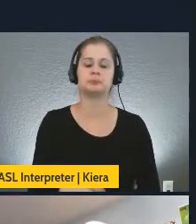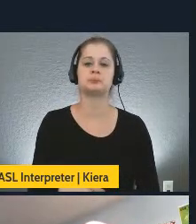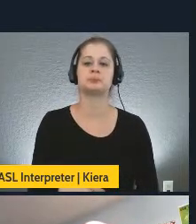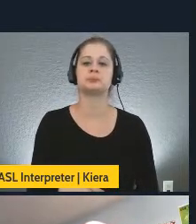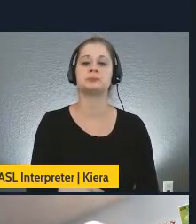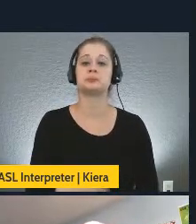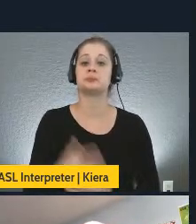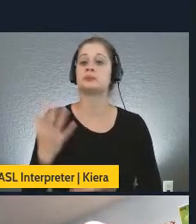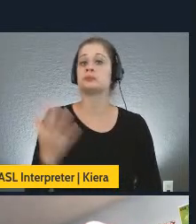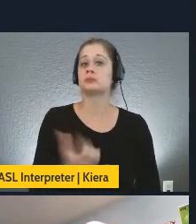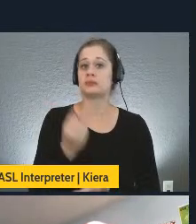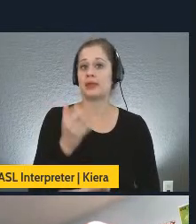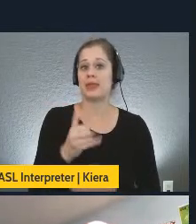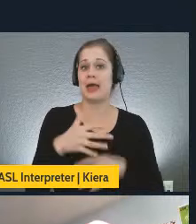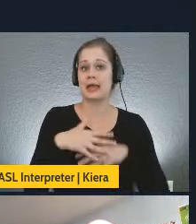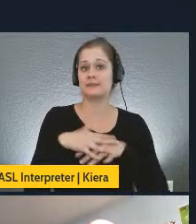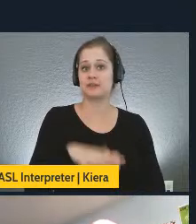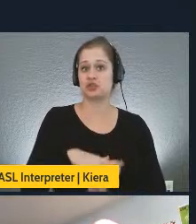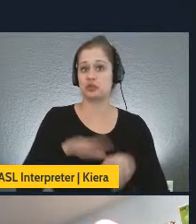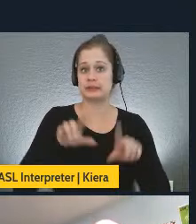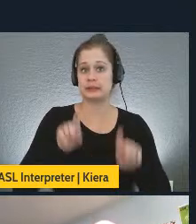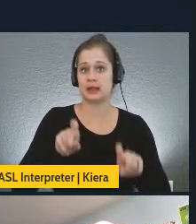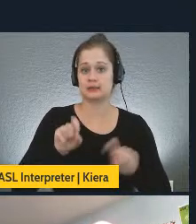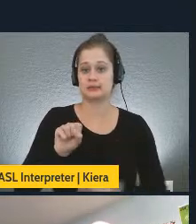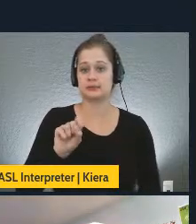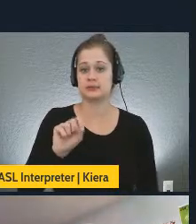advantage of the integration test stack. And